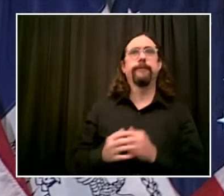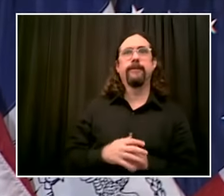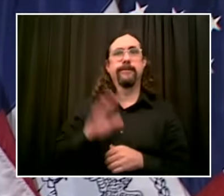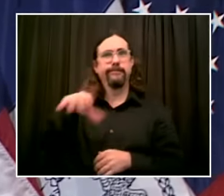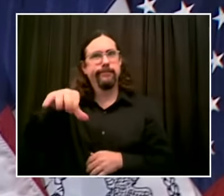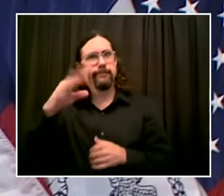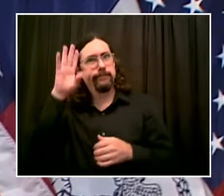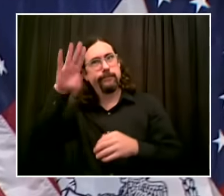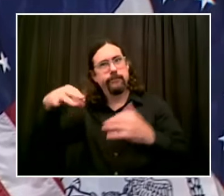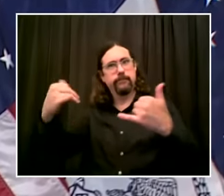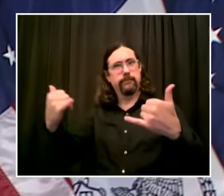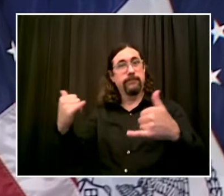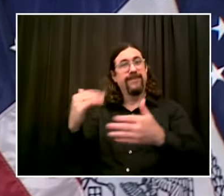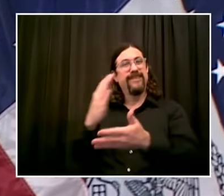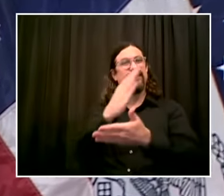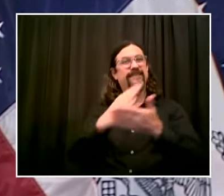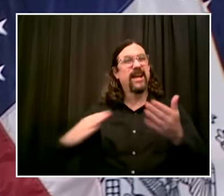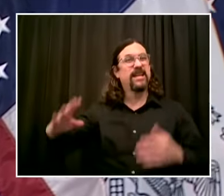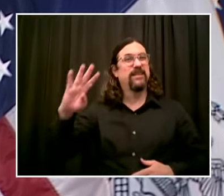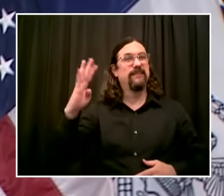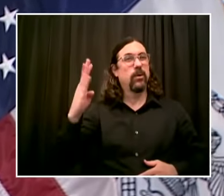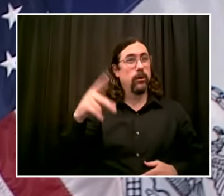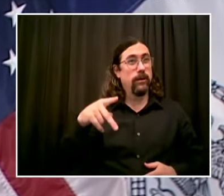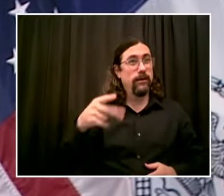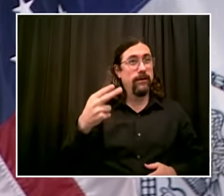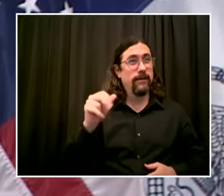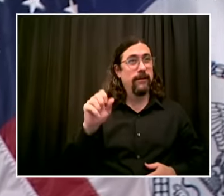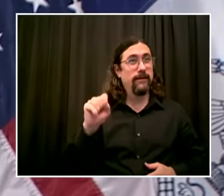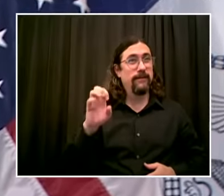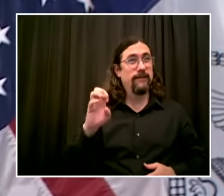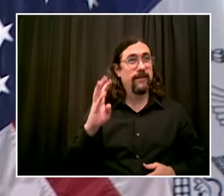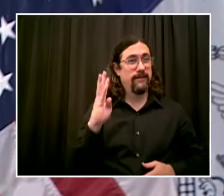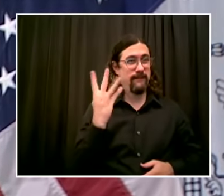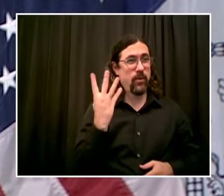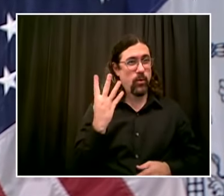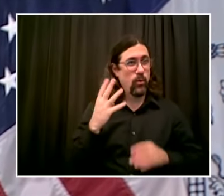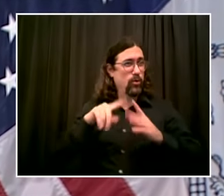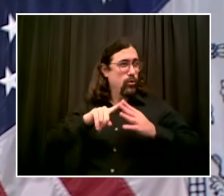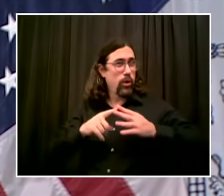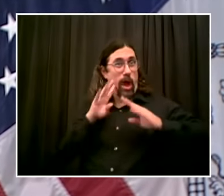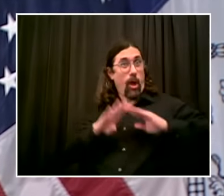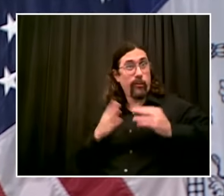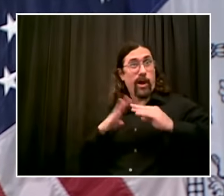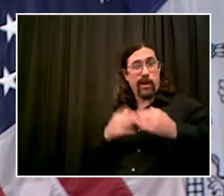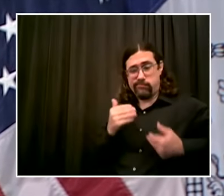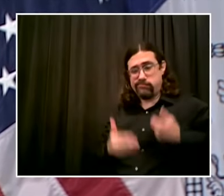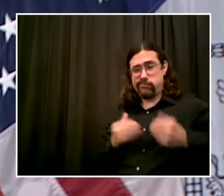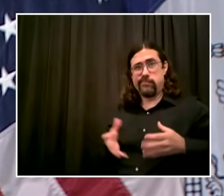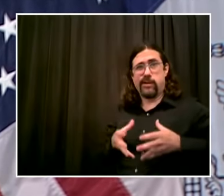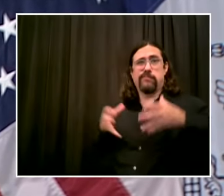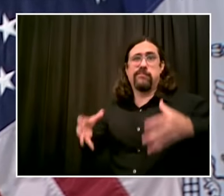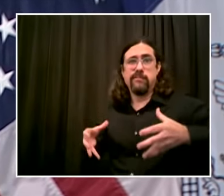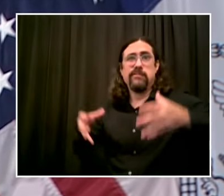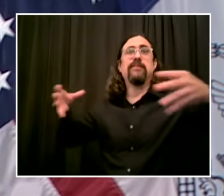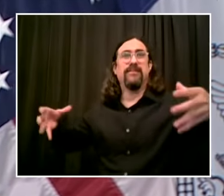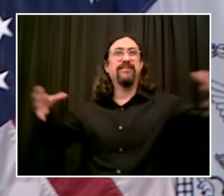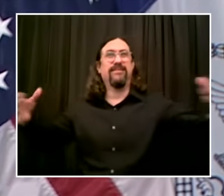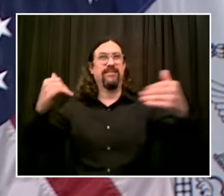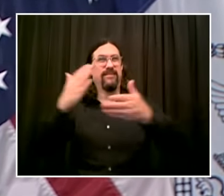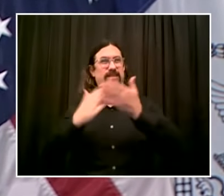heat advisory. But first, I want to take a moment to remember a true American hero, Congressman John